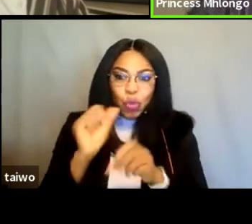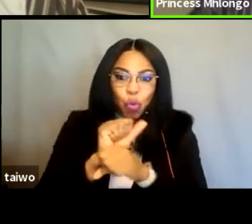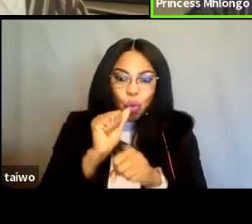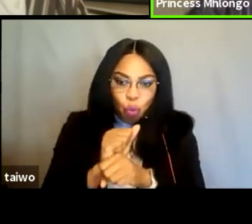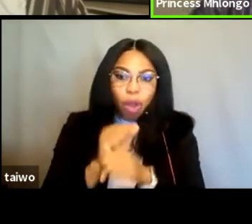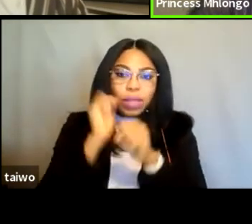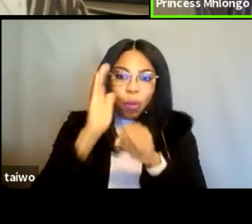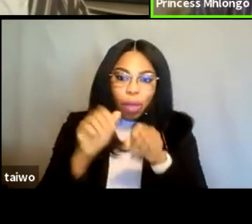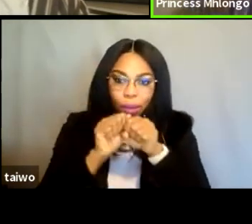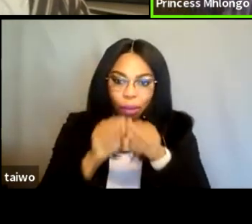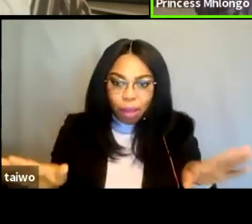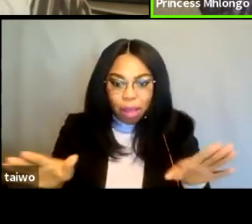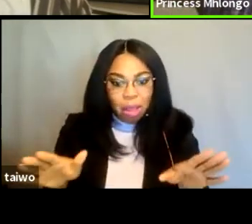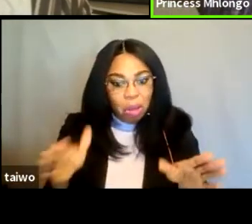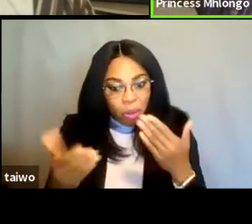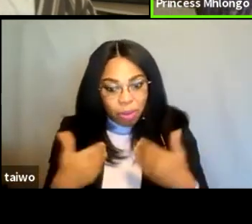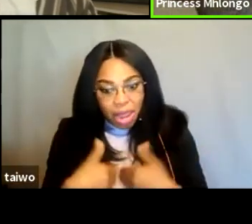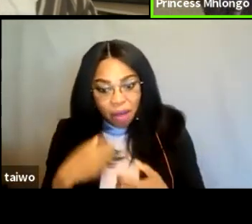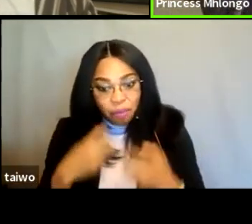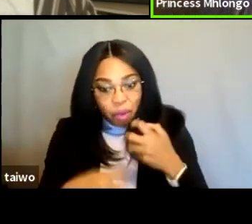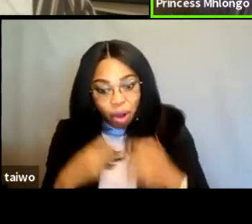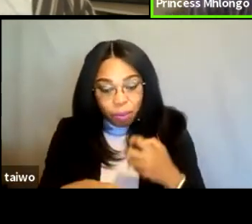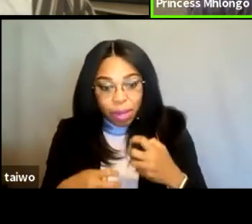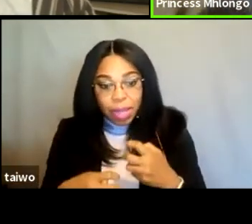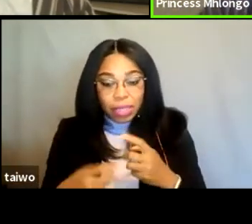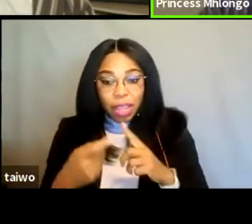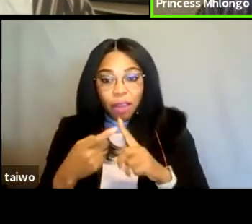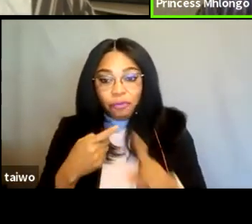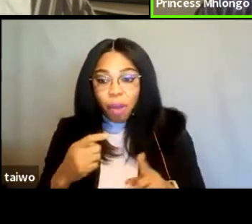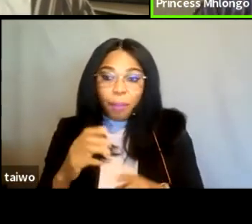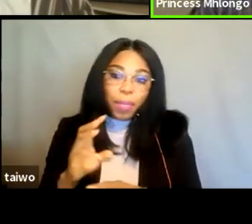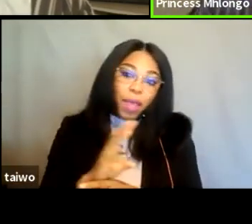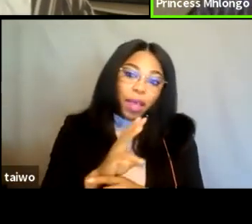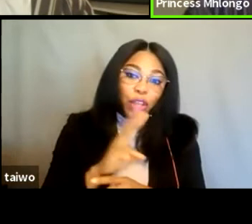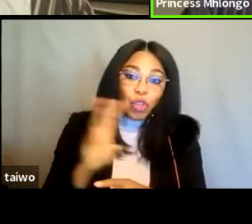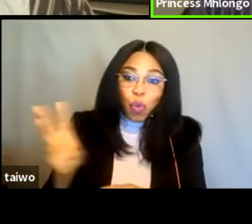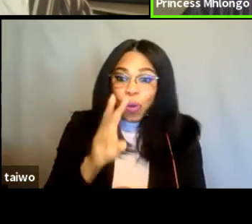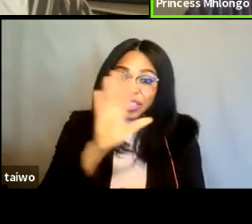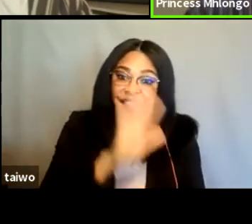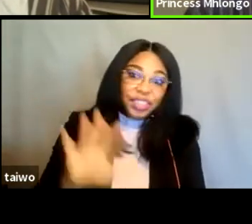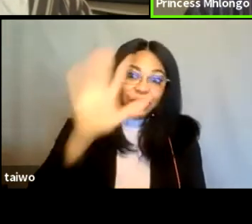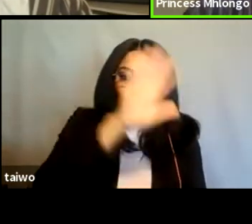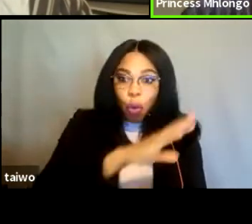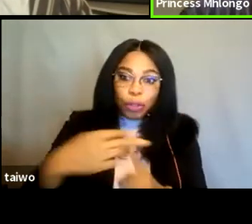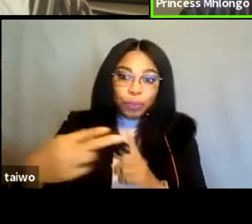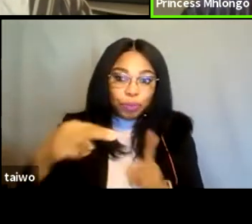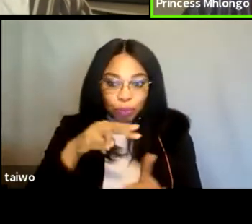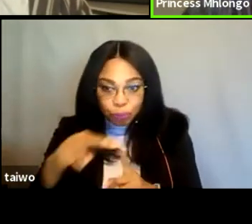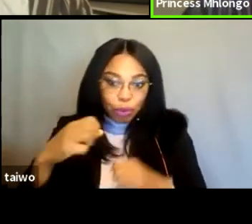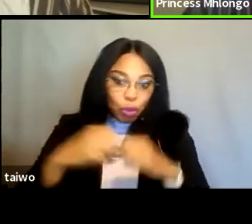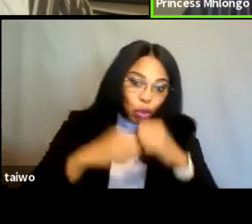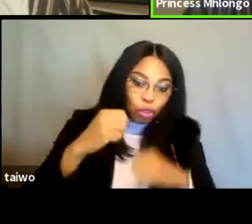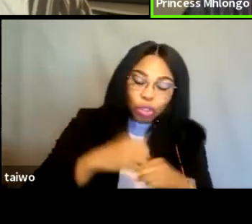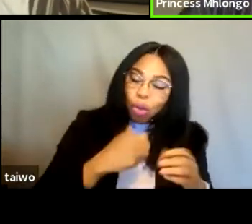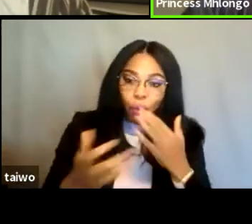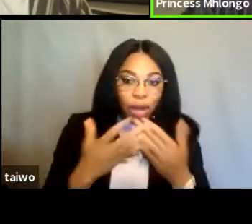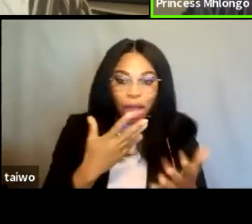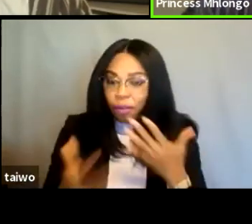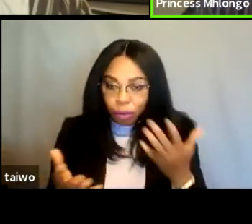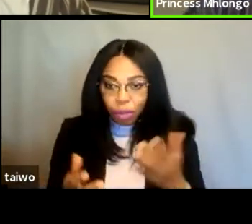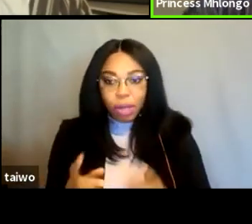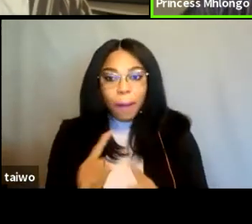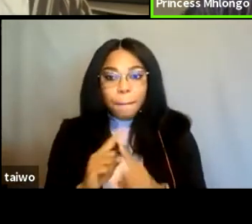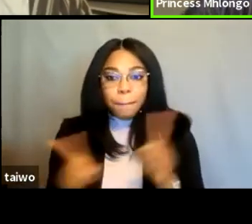that may have problems according to the West and how structure and whatever means, you know, needs to be.